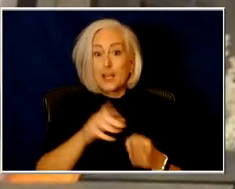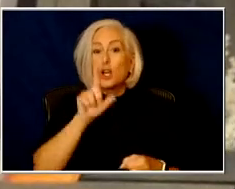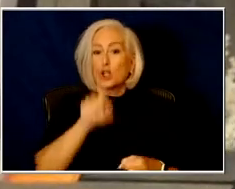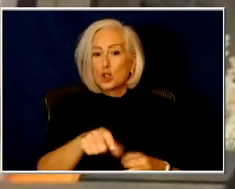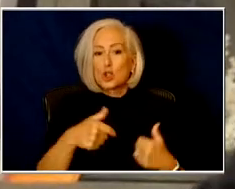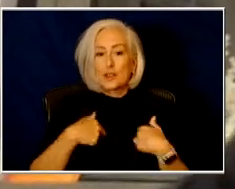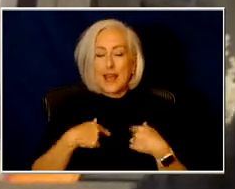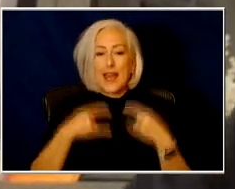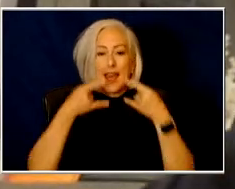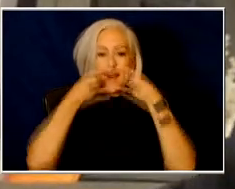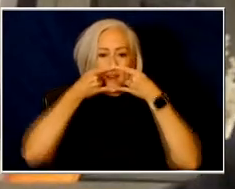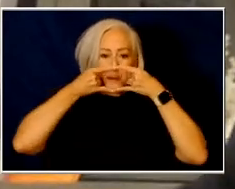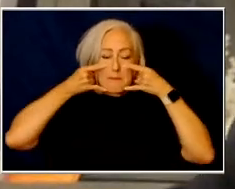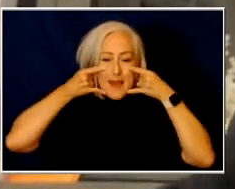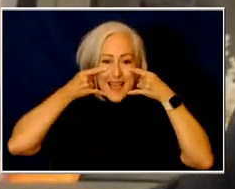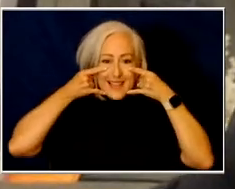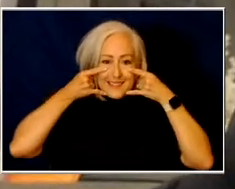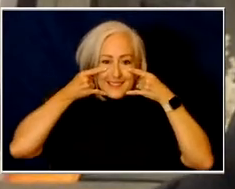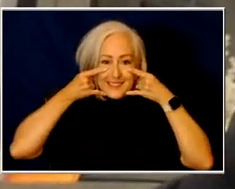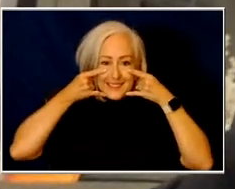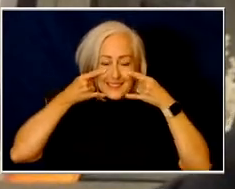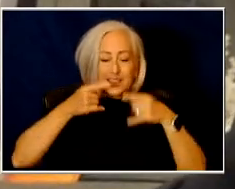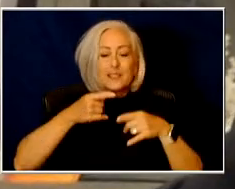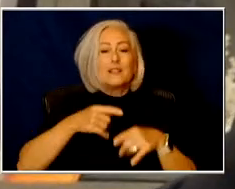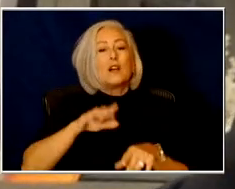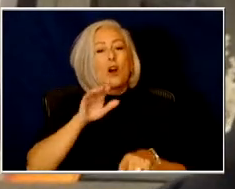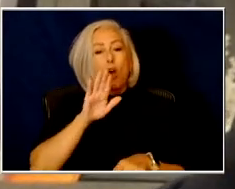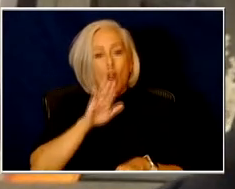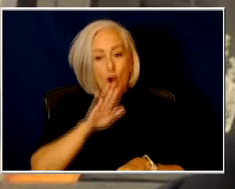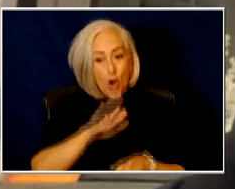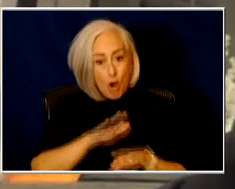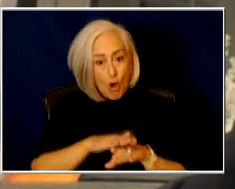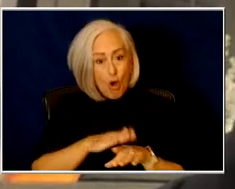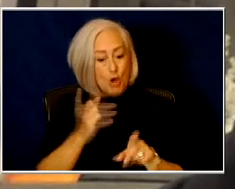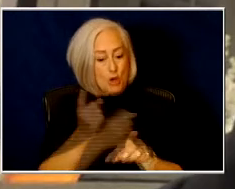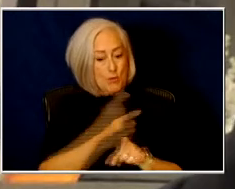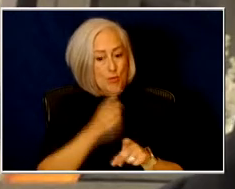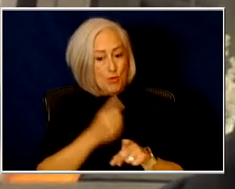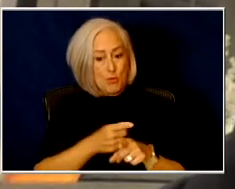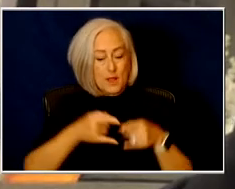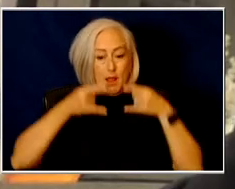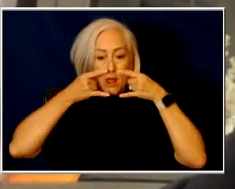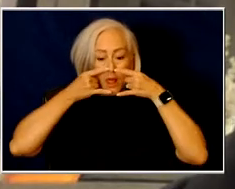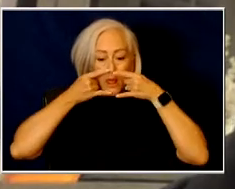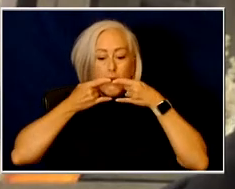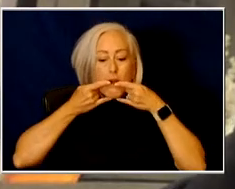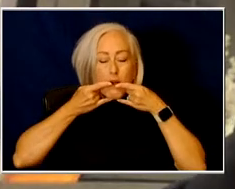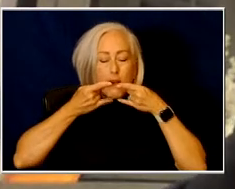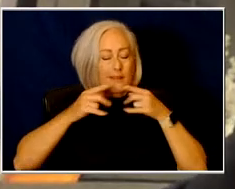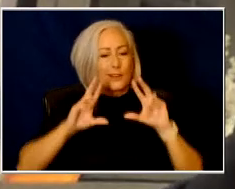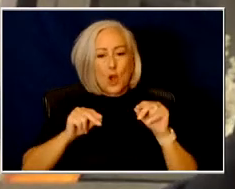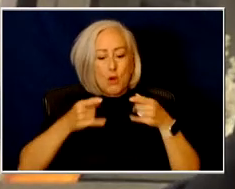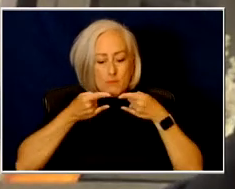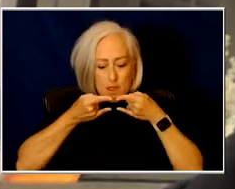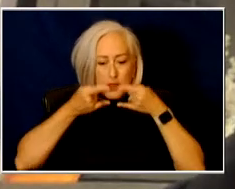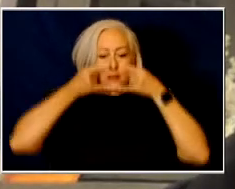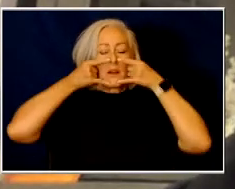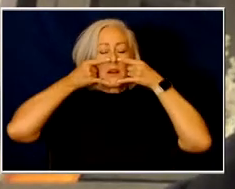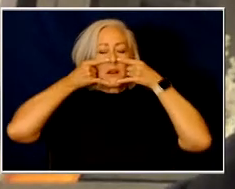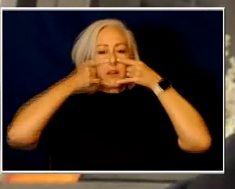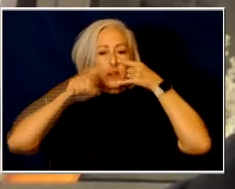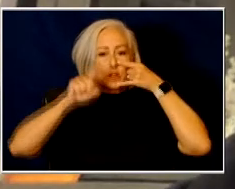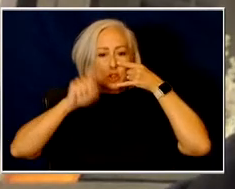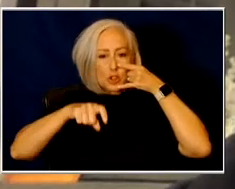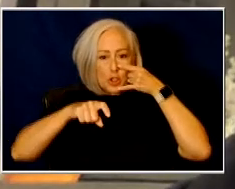and it is it is shocking I've I've necessity had to do a fair amount of travel internationally and nationally